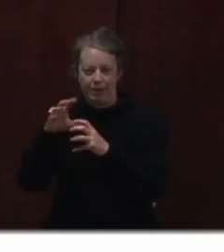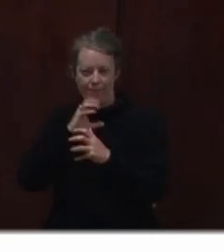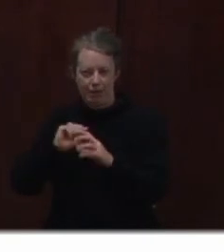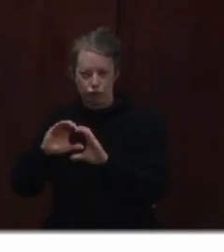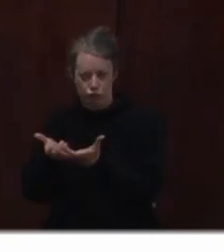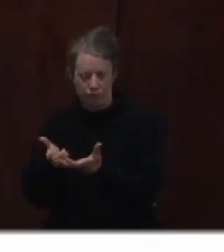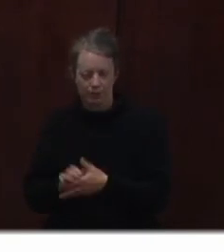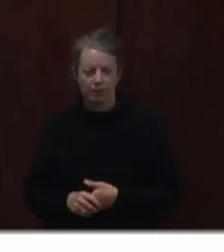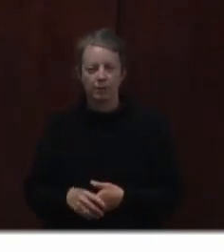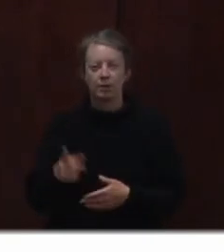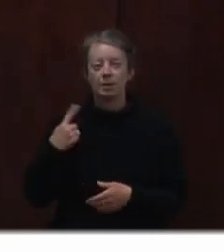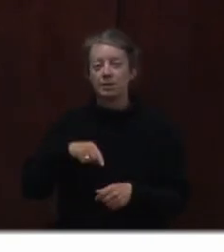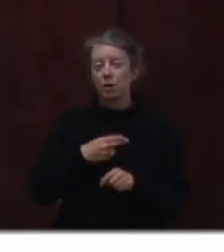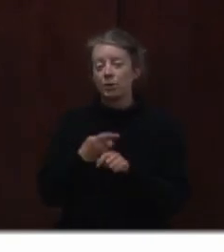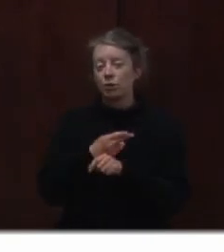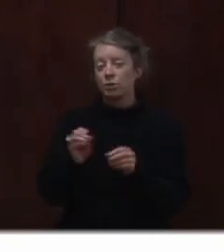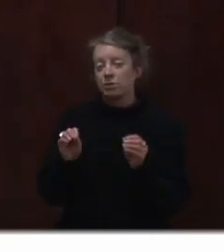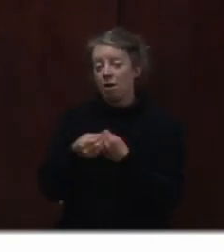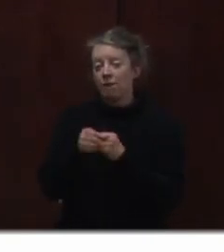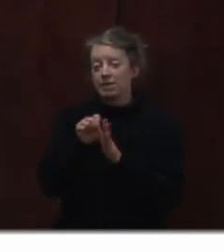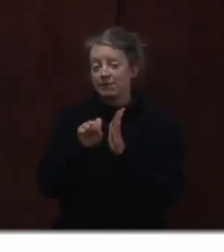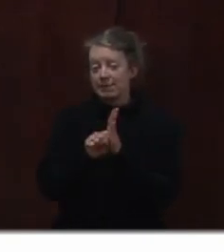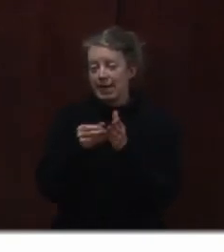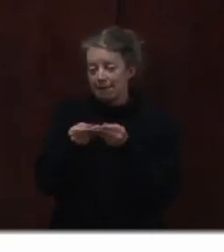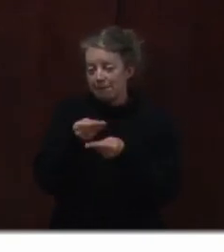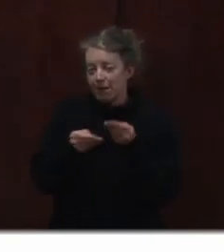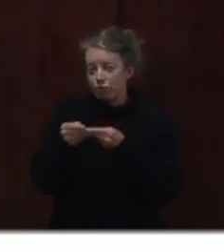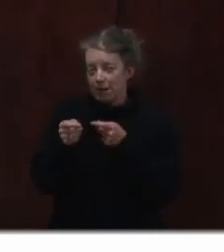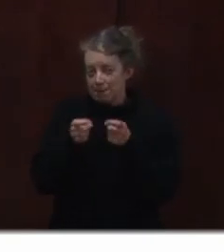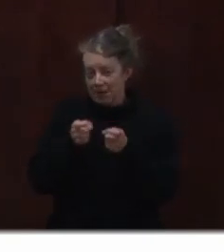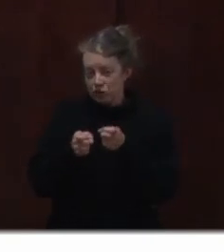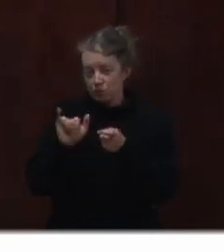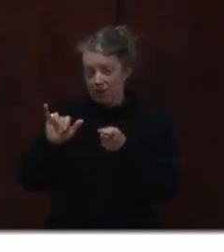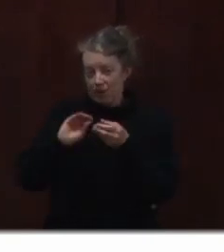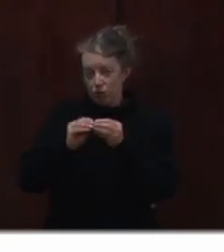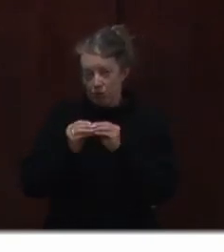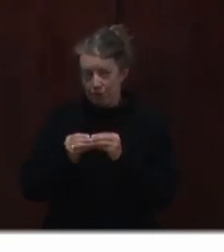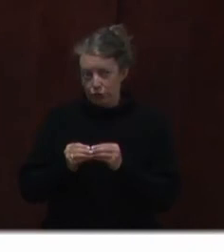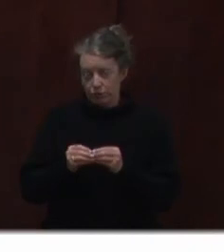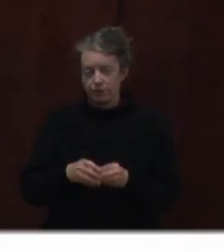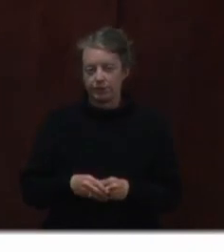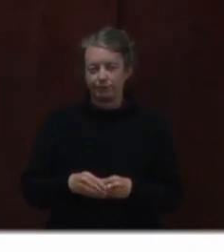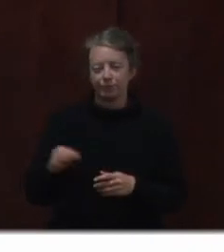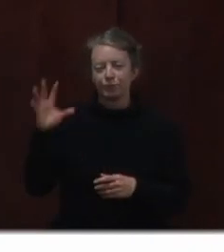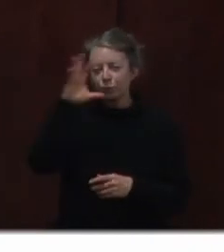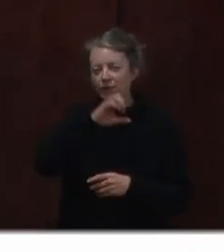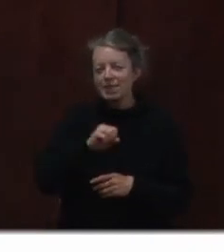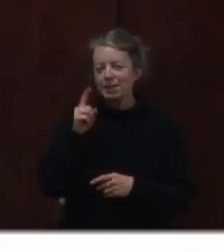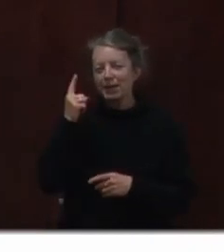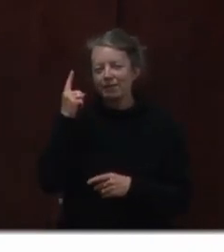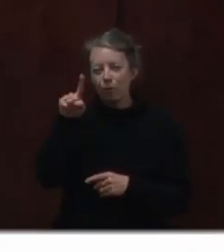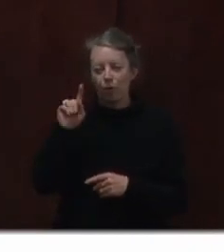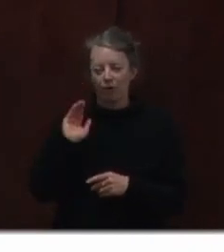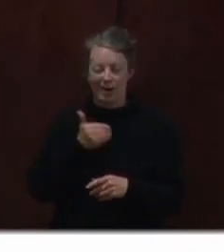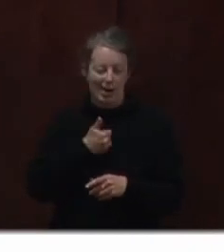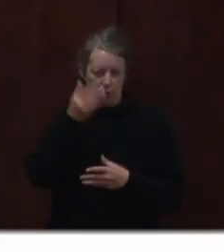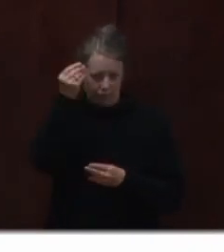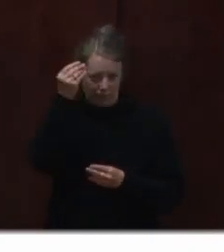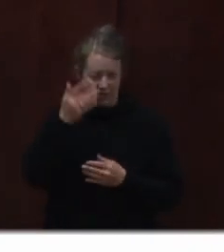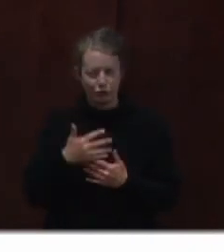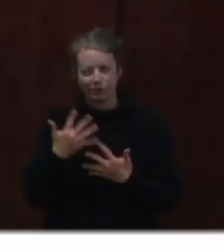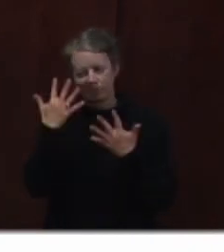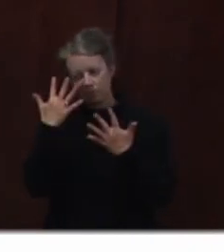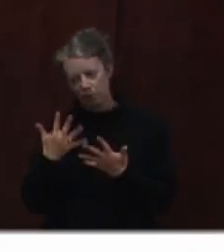And we did use the Office of State Budget and Management demography estimates for this information. Unfortunately, that